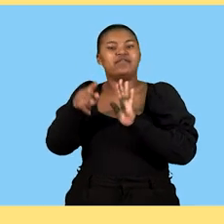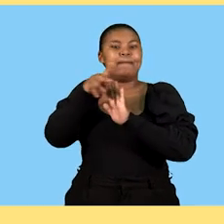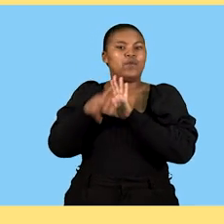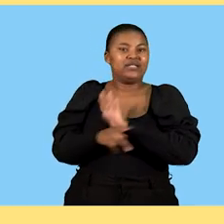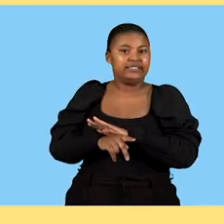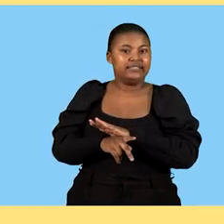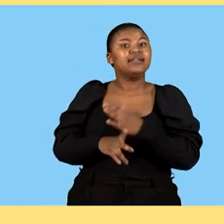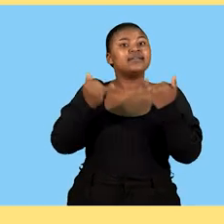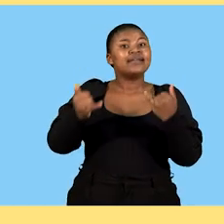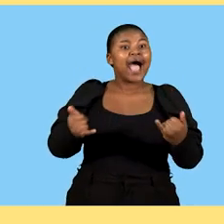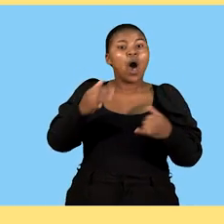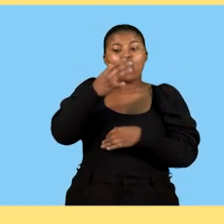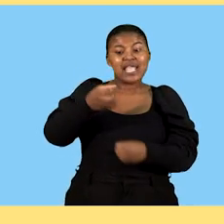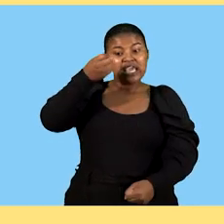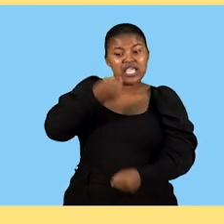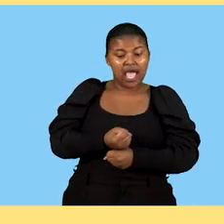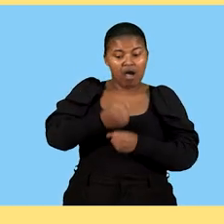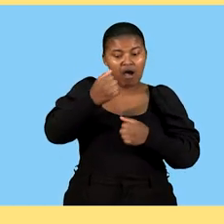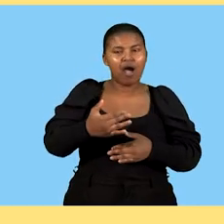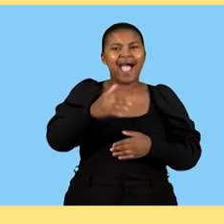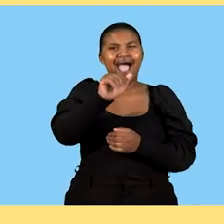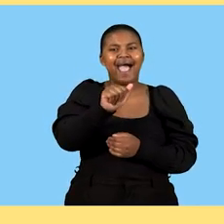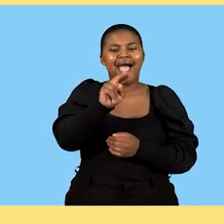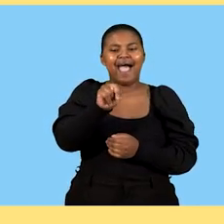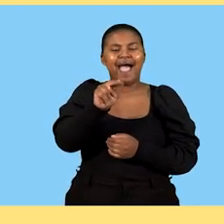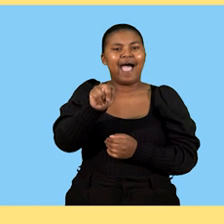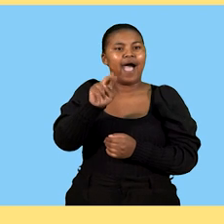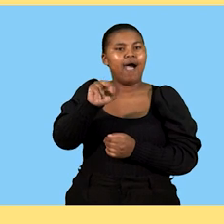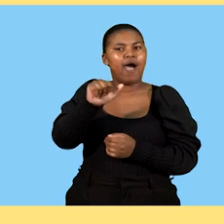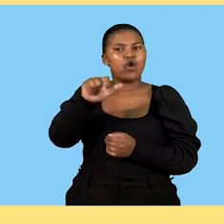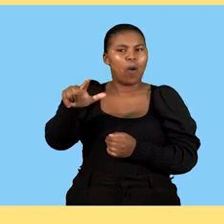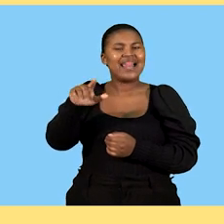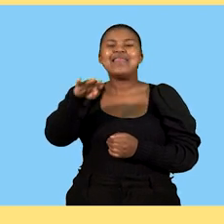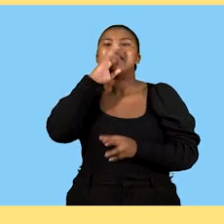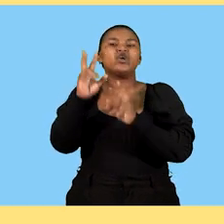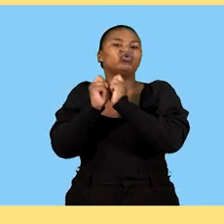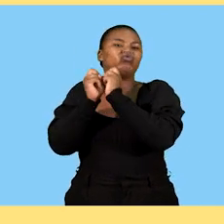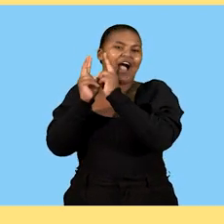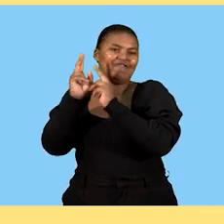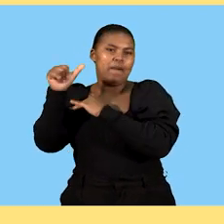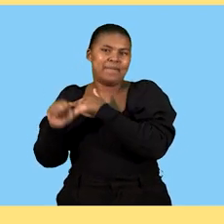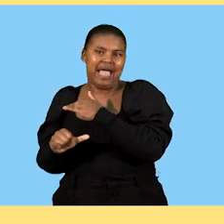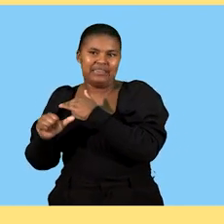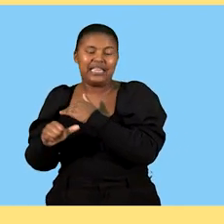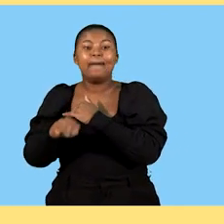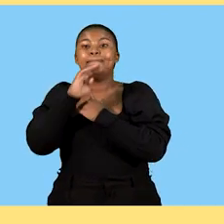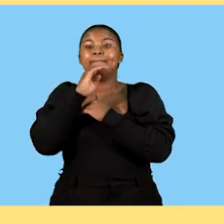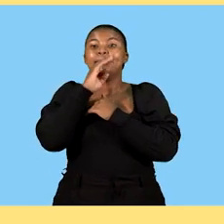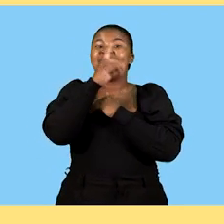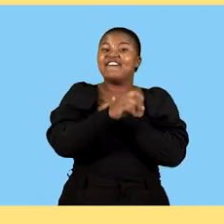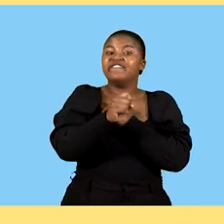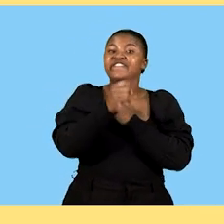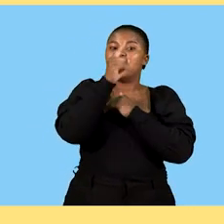can get this amount that is on the question mark there. How do I get it? I'll